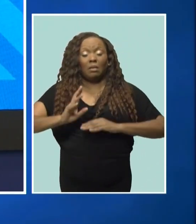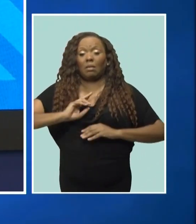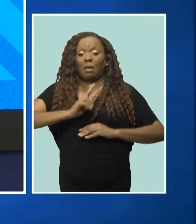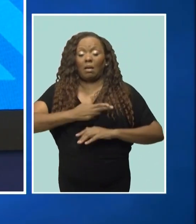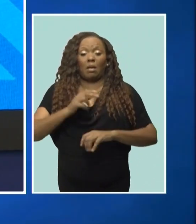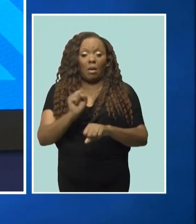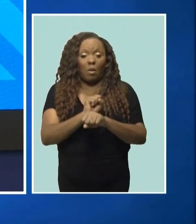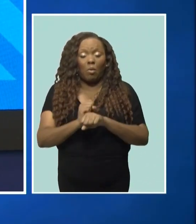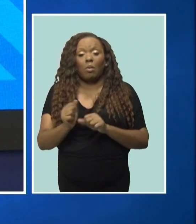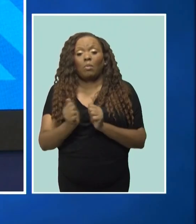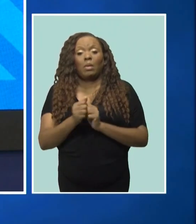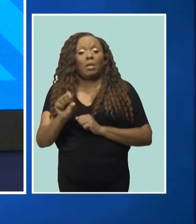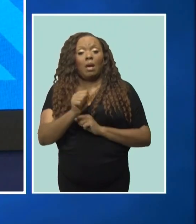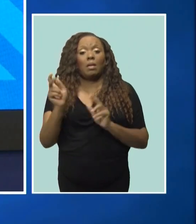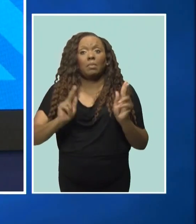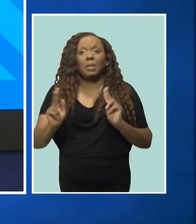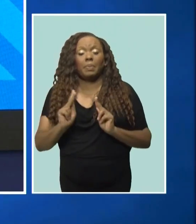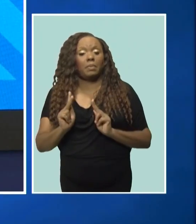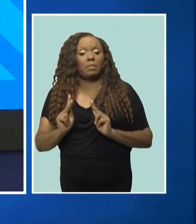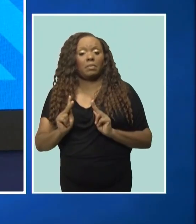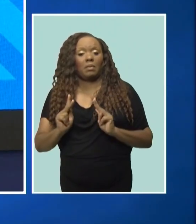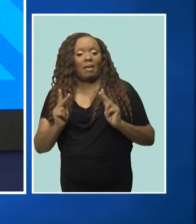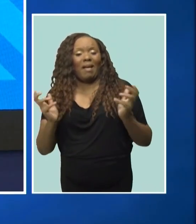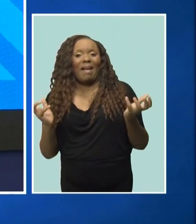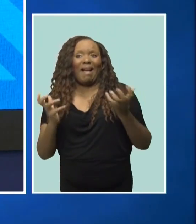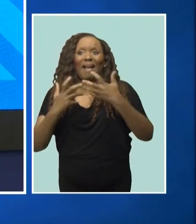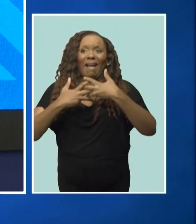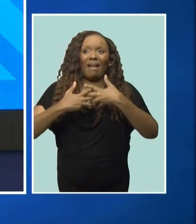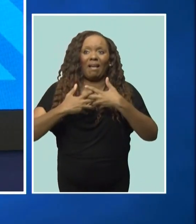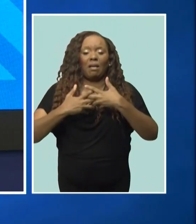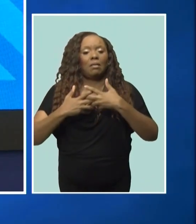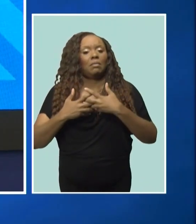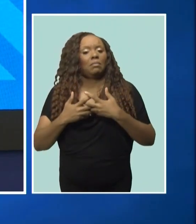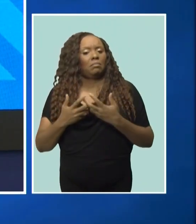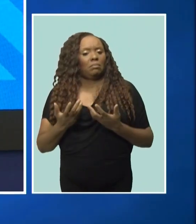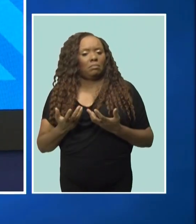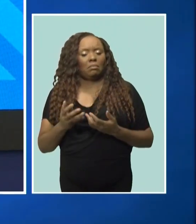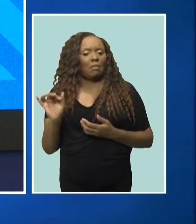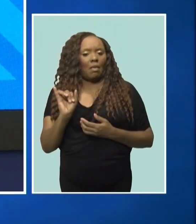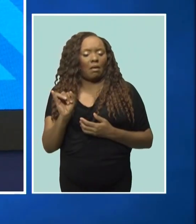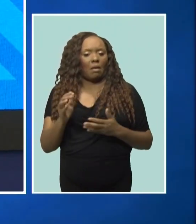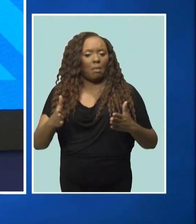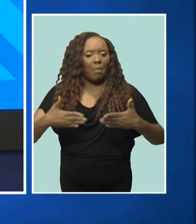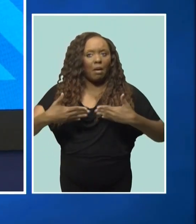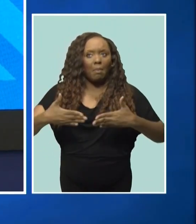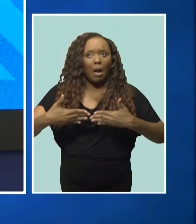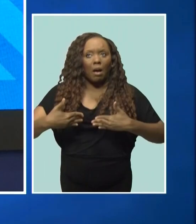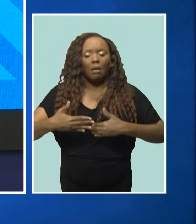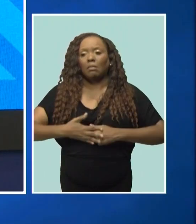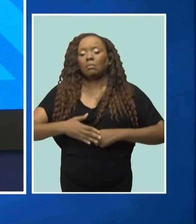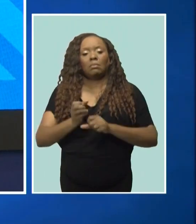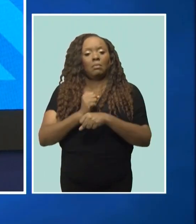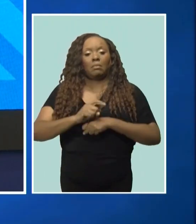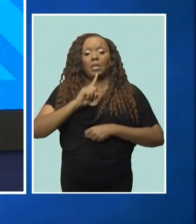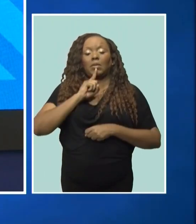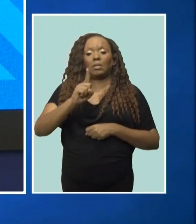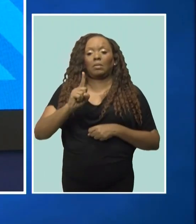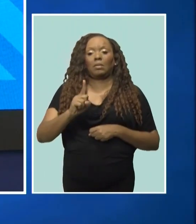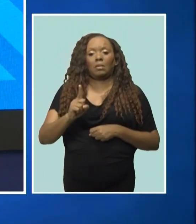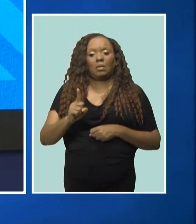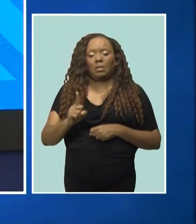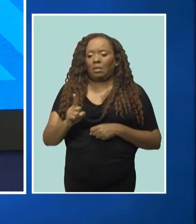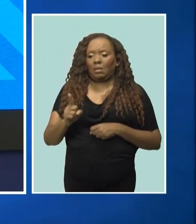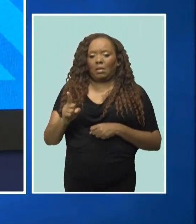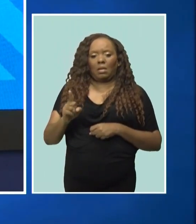partners, be it Panama and others, to ensure that this region is not cut off from